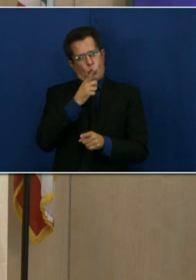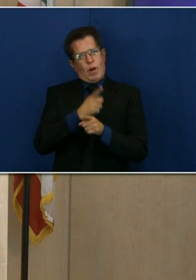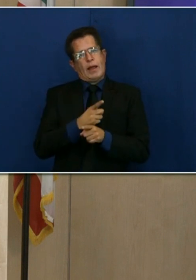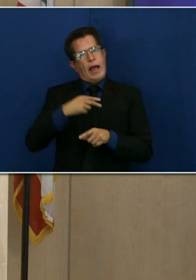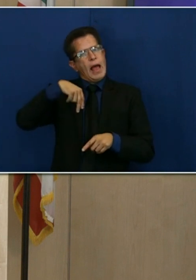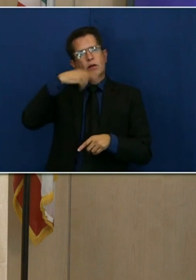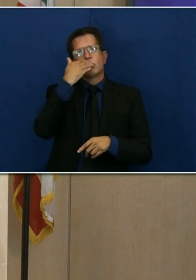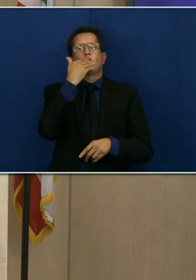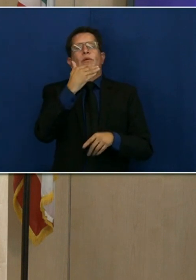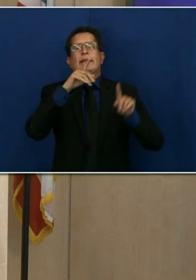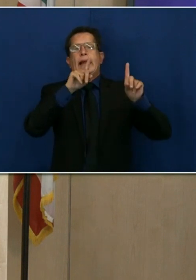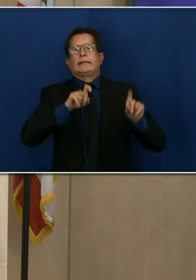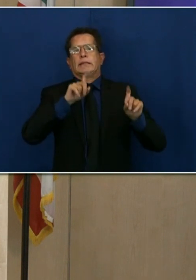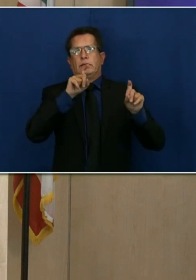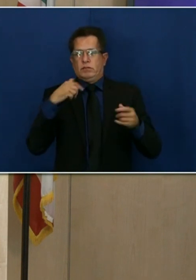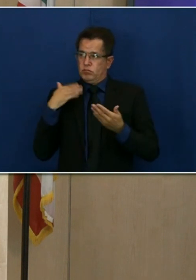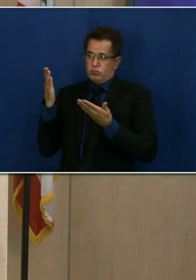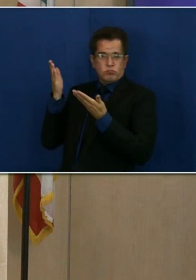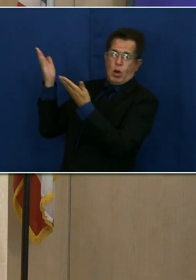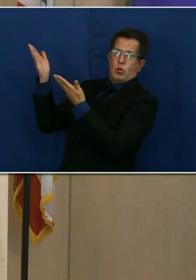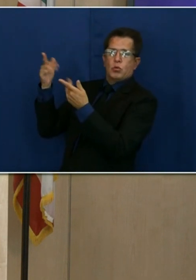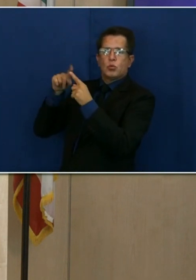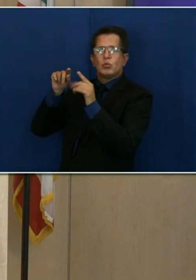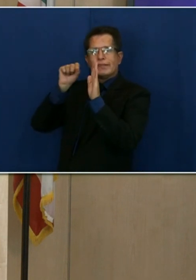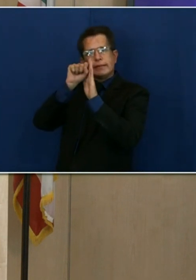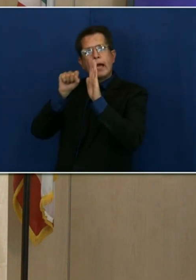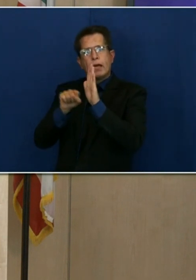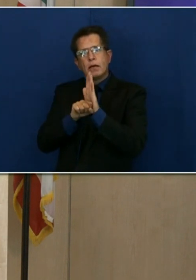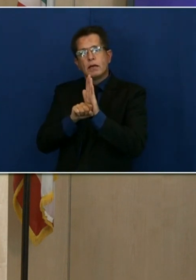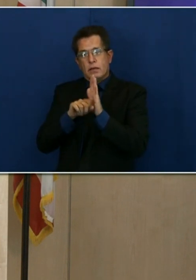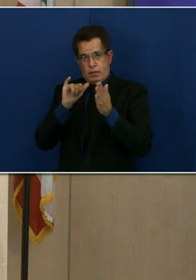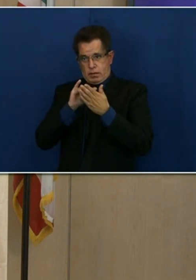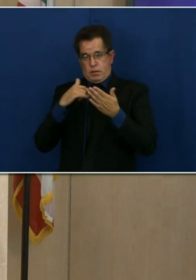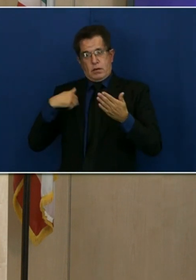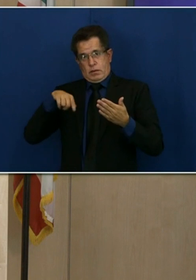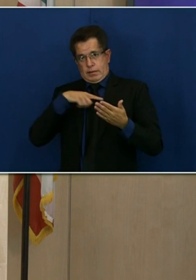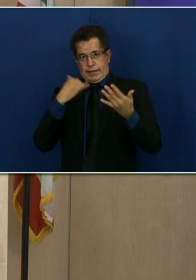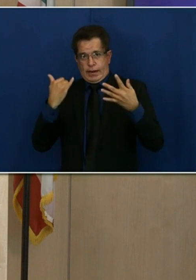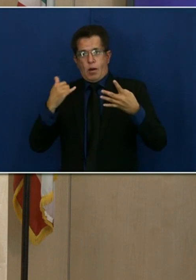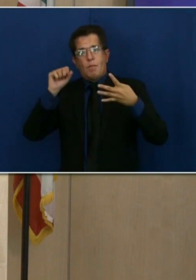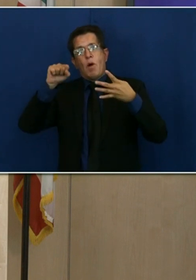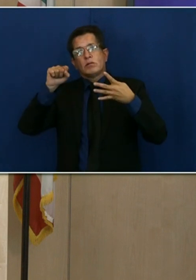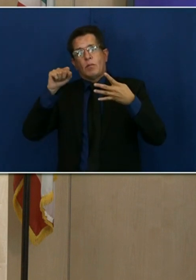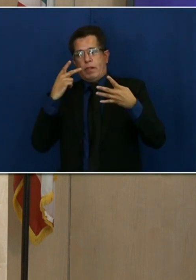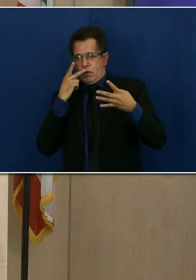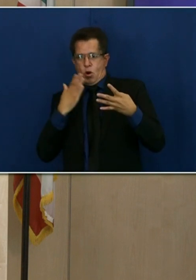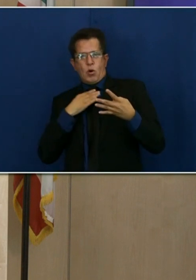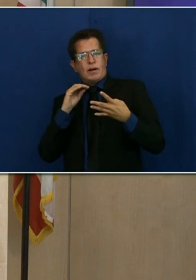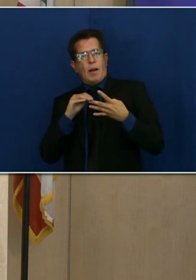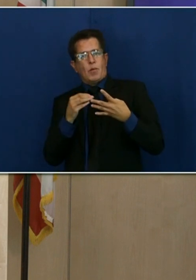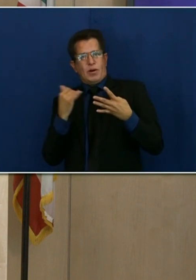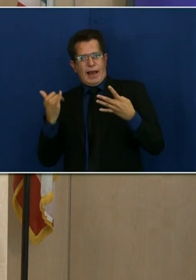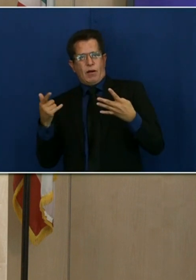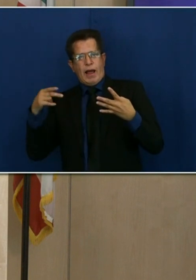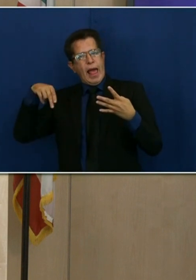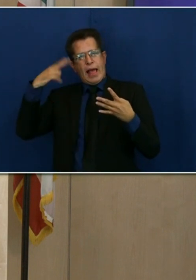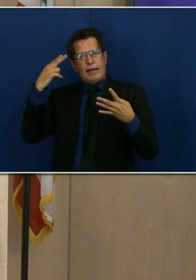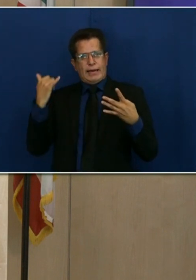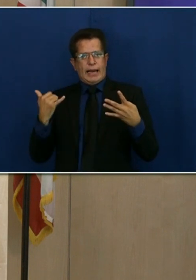test. Now, with us going potentially, with the numbers that were released